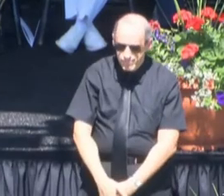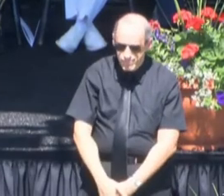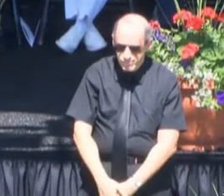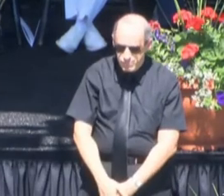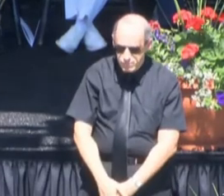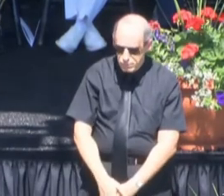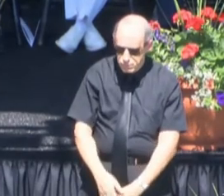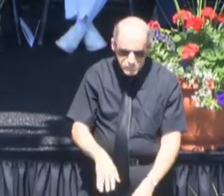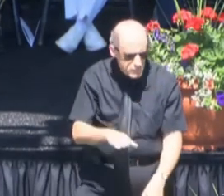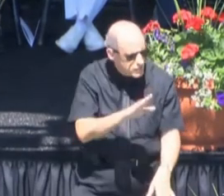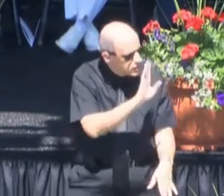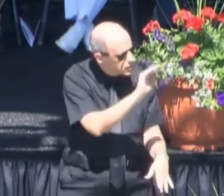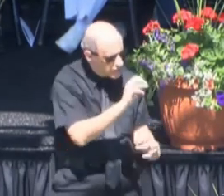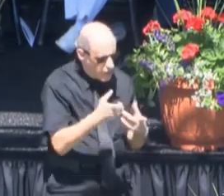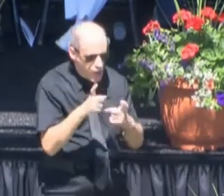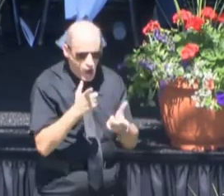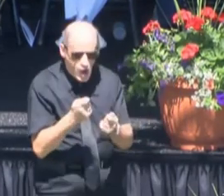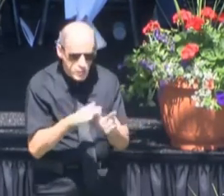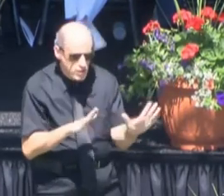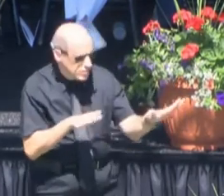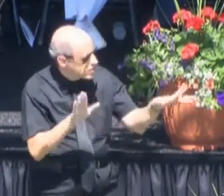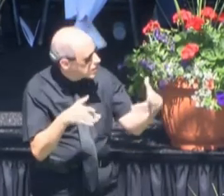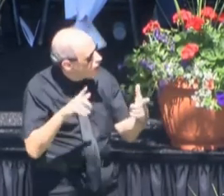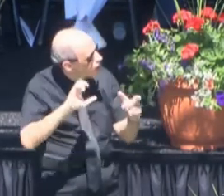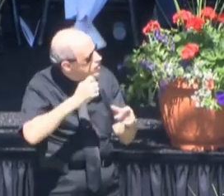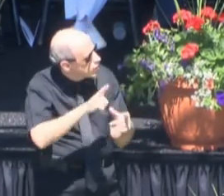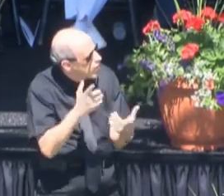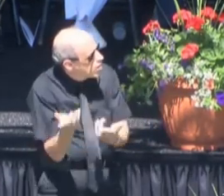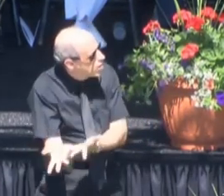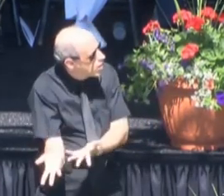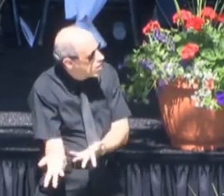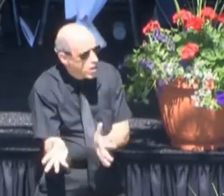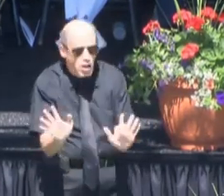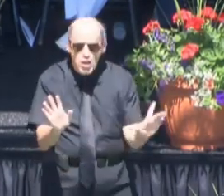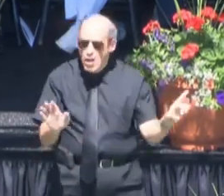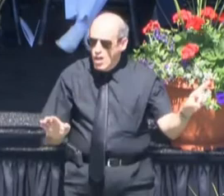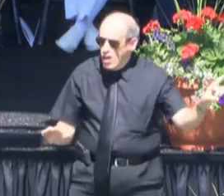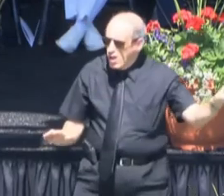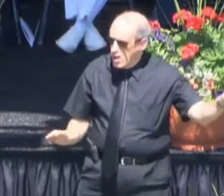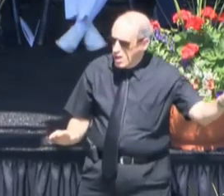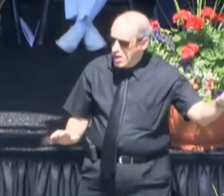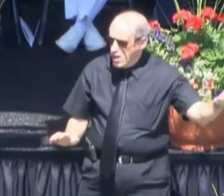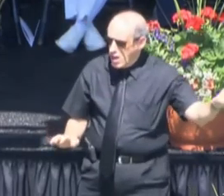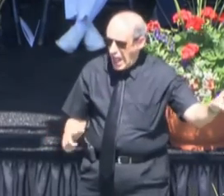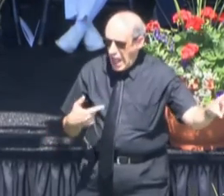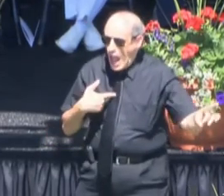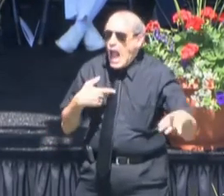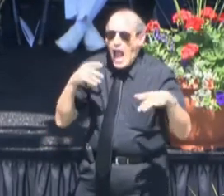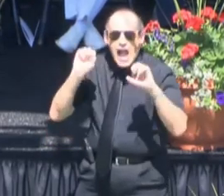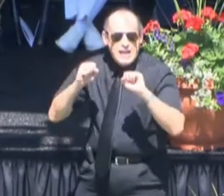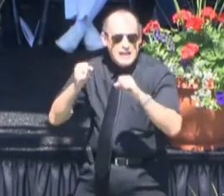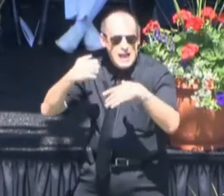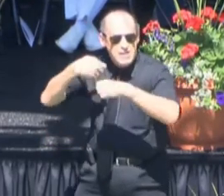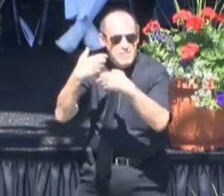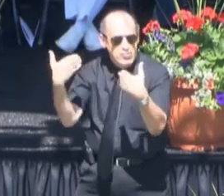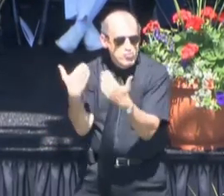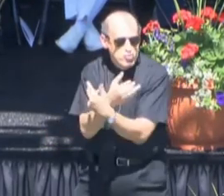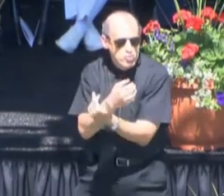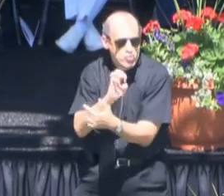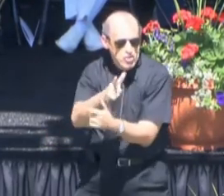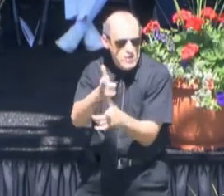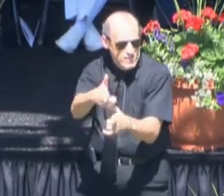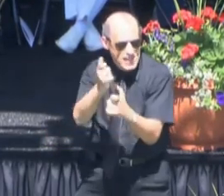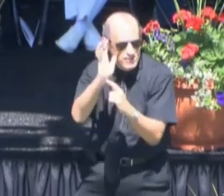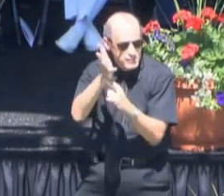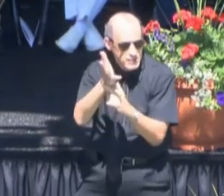The operator then asked, "Mr. President, what about the brigadier general?" And he replied, "I can make a brigadier general in 5 minutes,